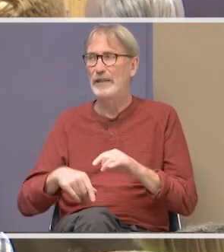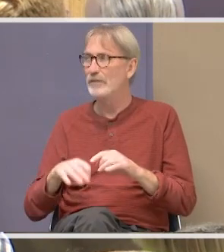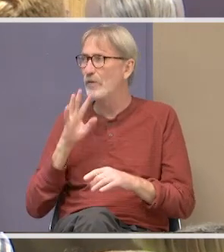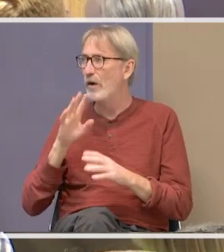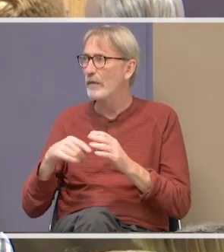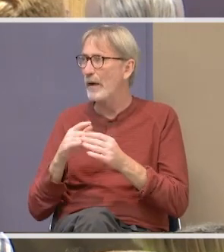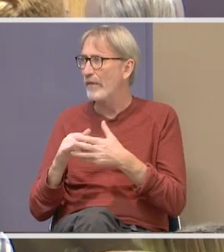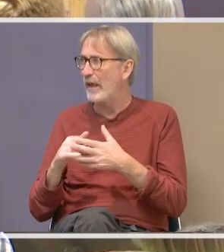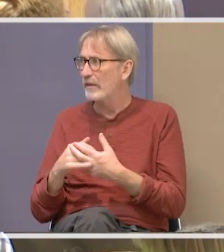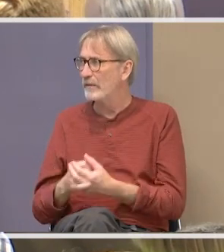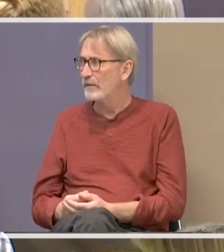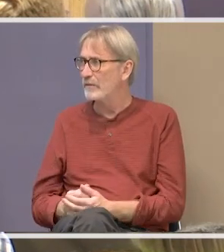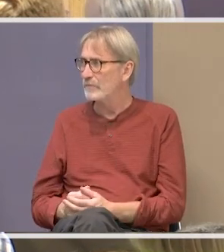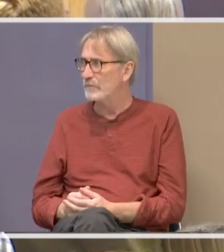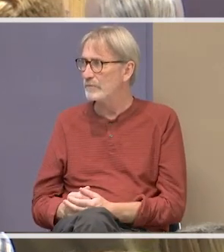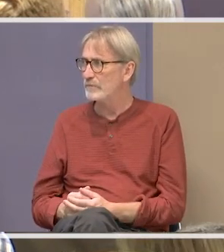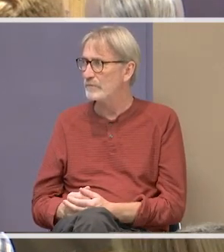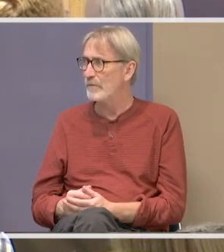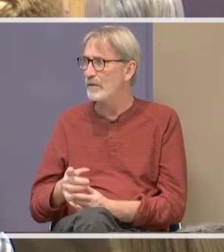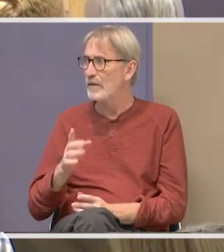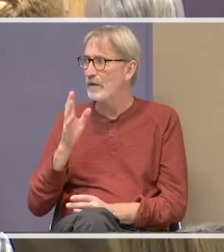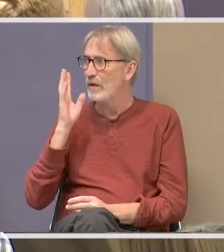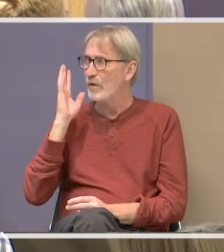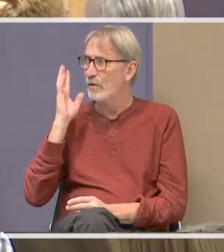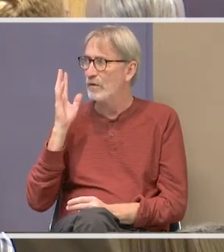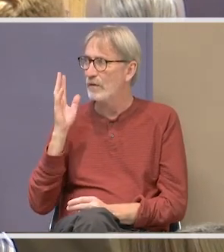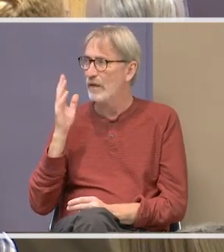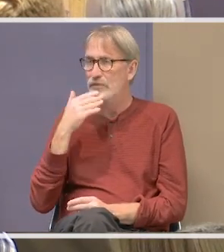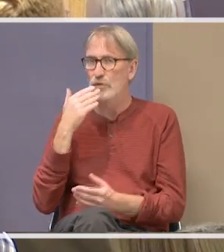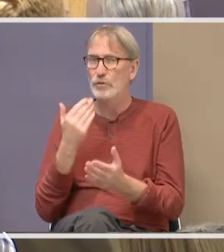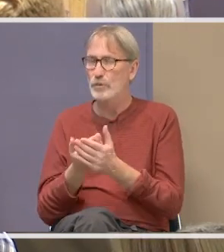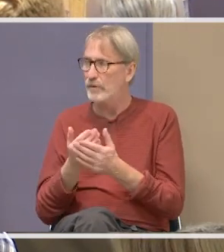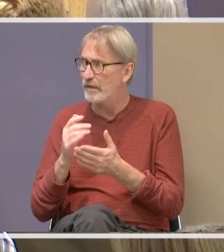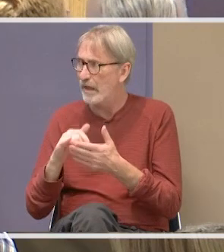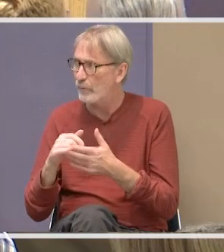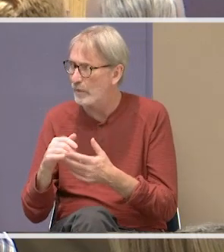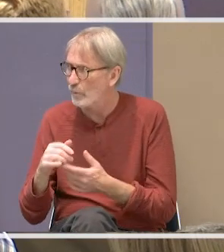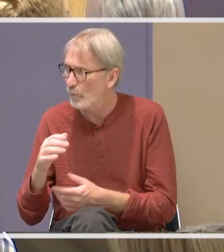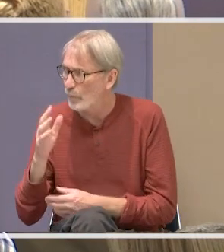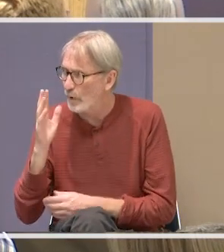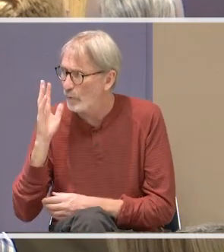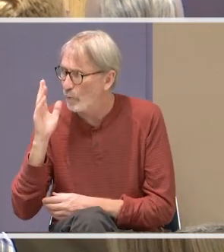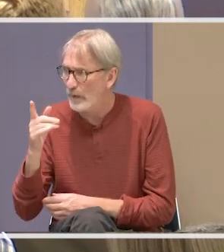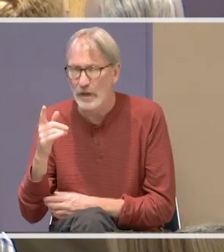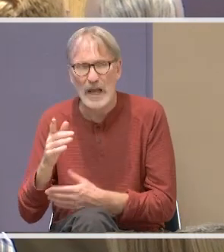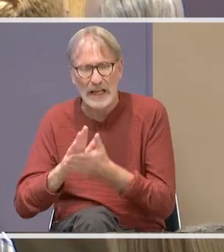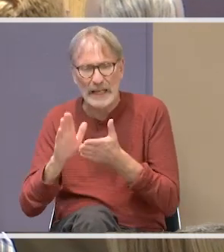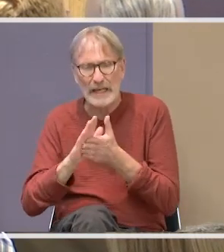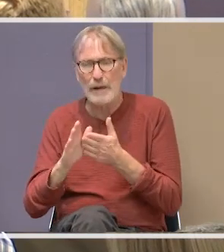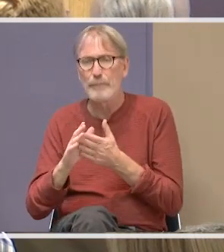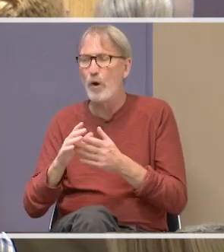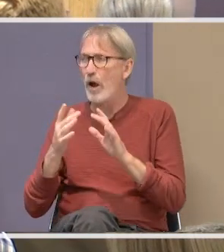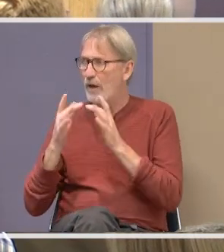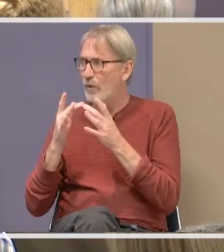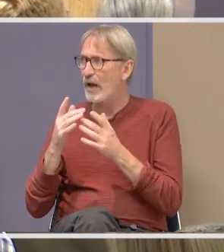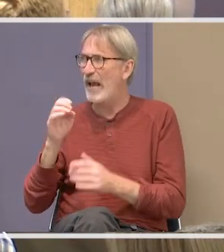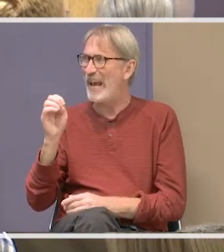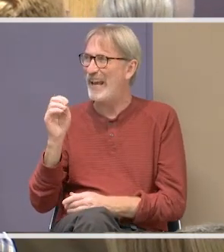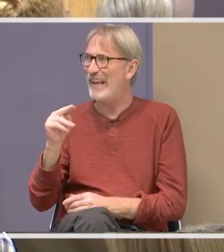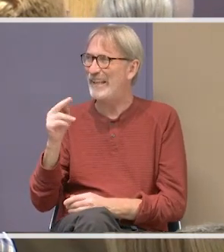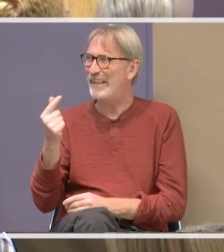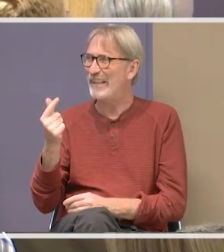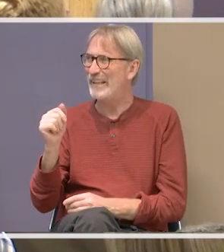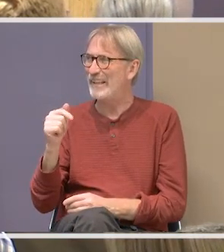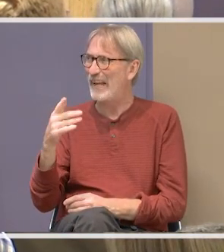capacity in a neighborhood. It's going to lead, we did have, and this is on us, we're going to clean up our Engage page. During the AM peak, you can expect to